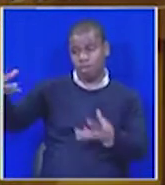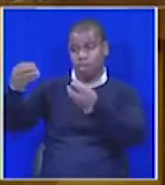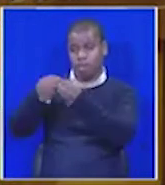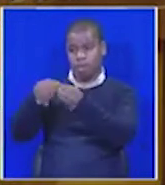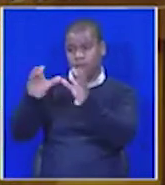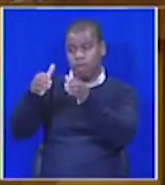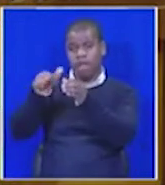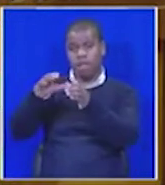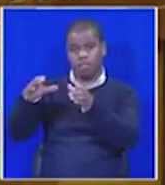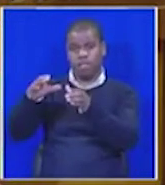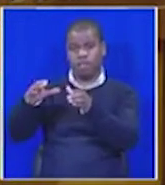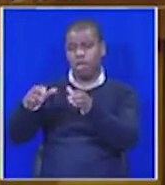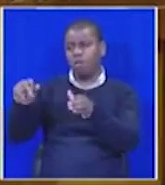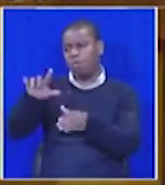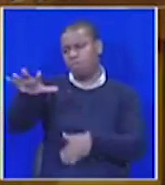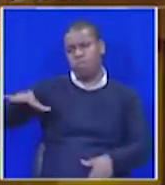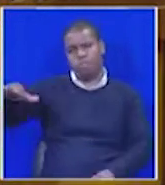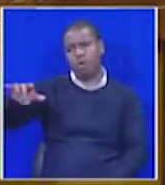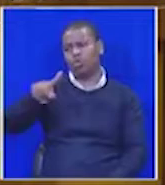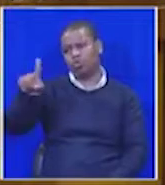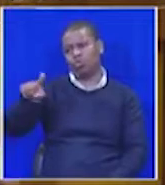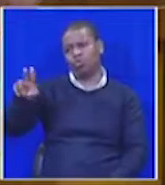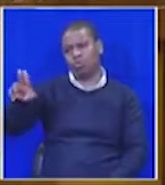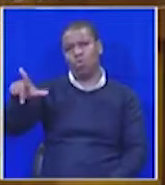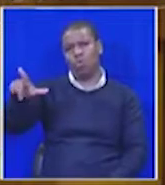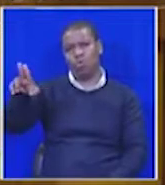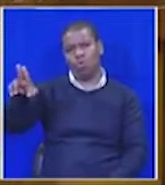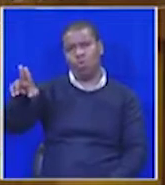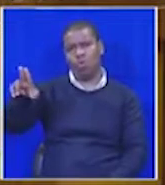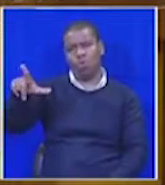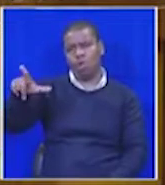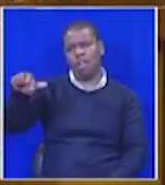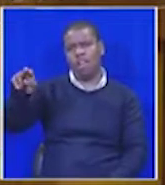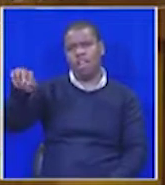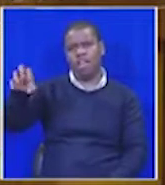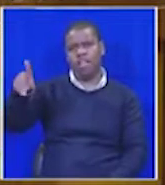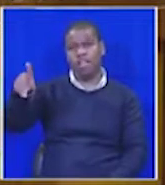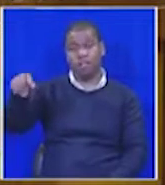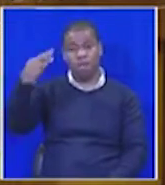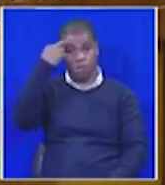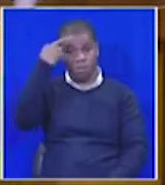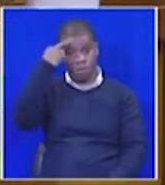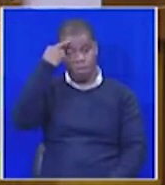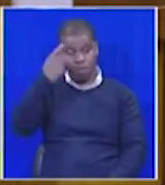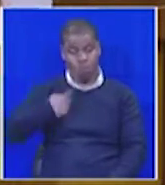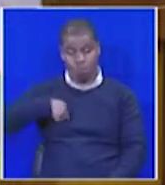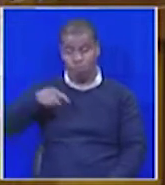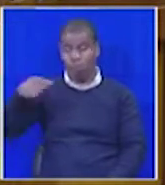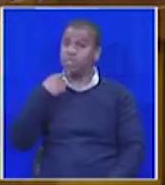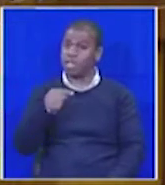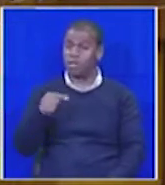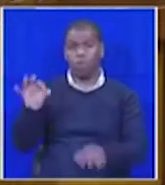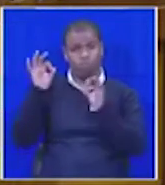ANC in Zululand. He told us about the water. You know, remember the wonderful water? They've got all this water that